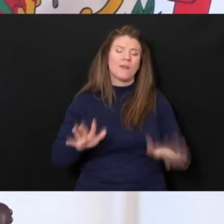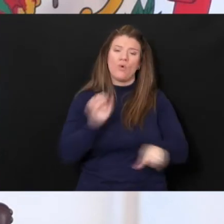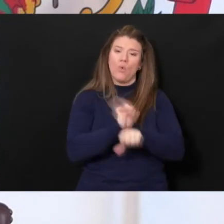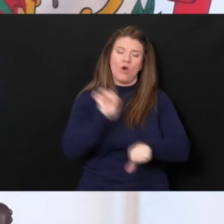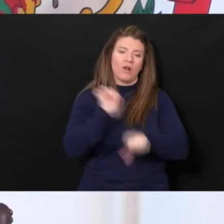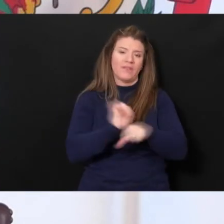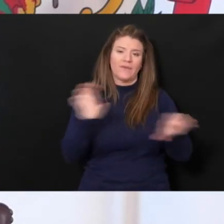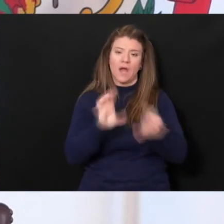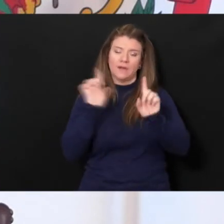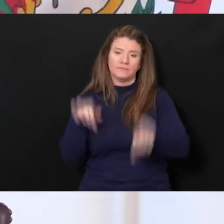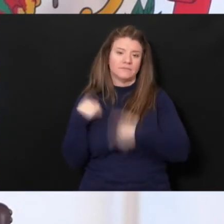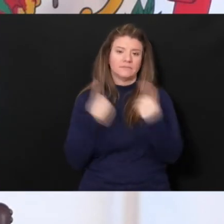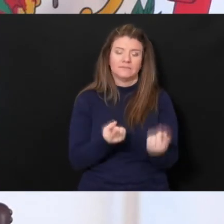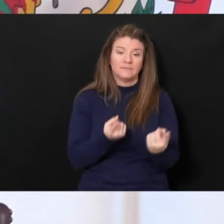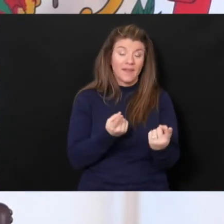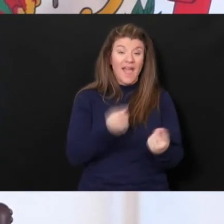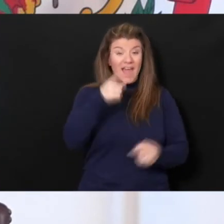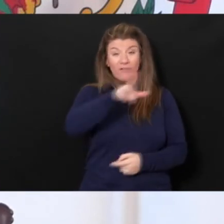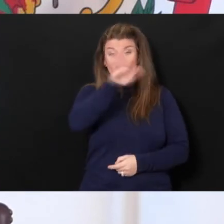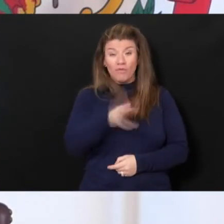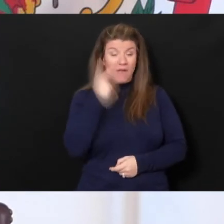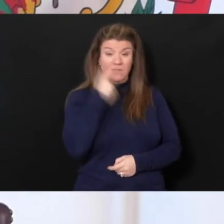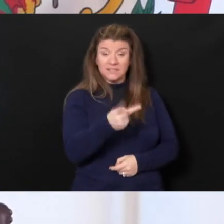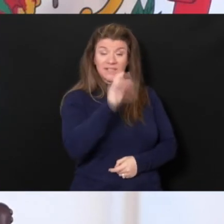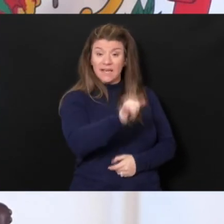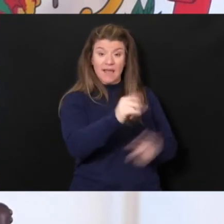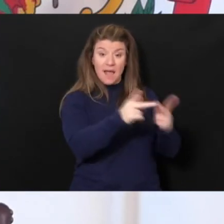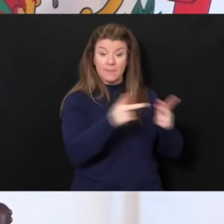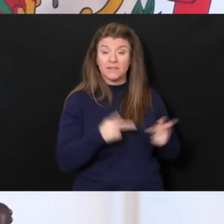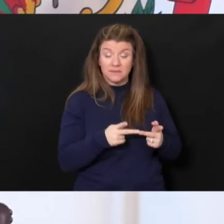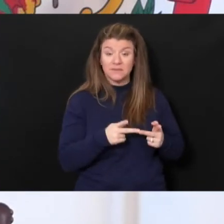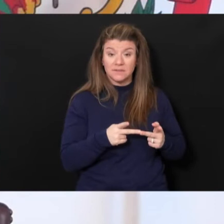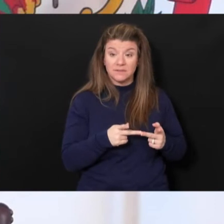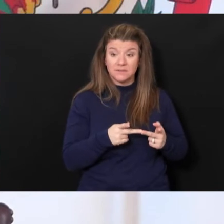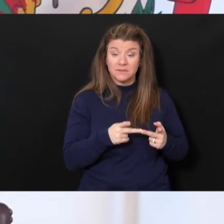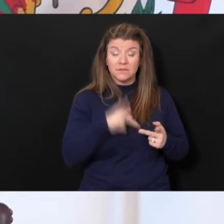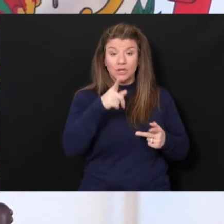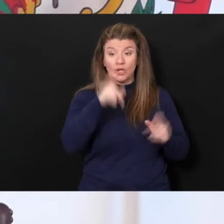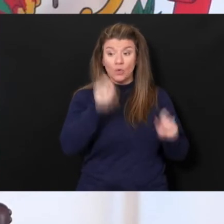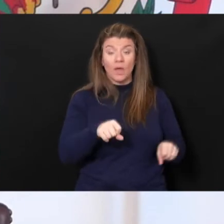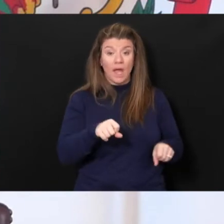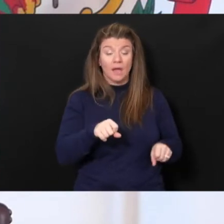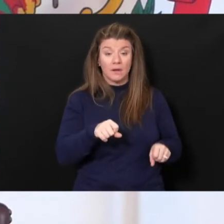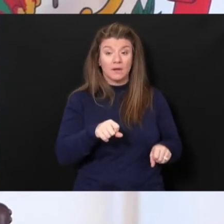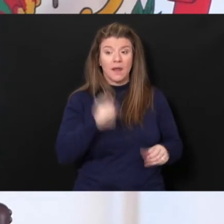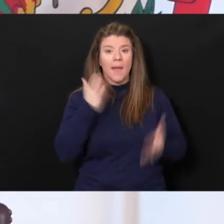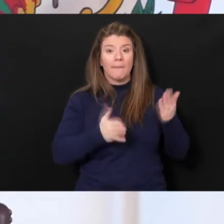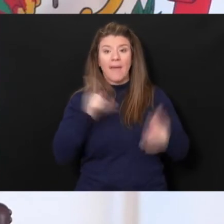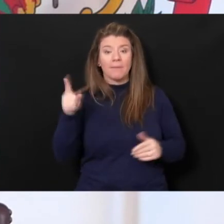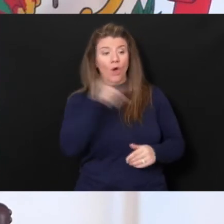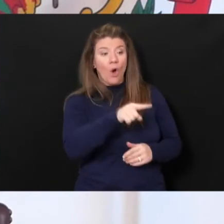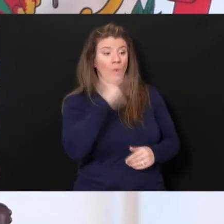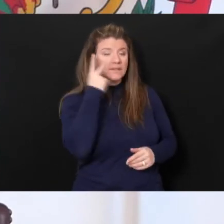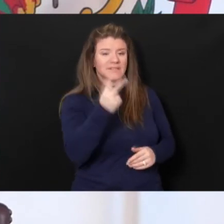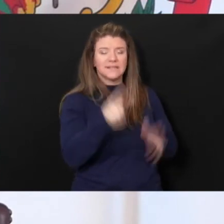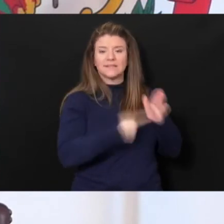they've done. And if you've never been there, and you can, you know, actually maybe drop in, you know, at